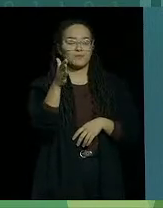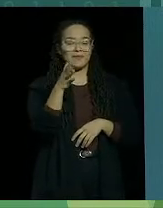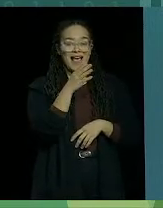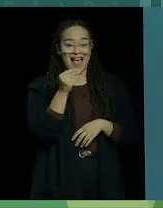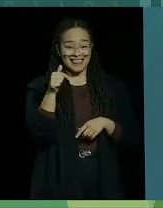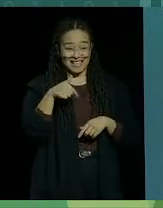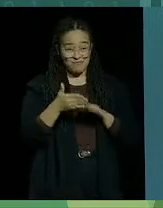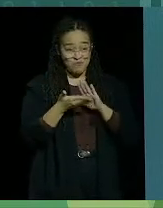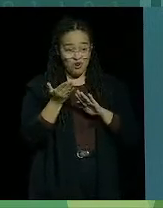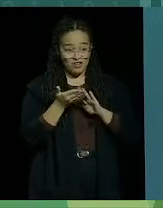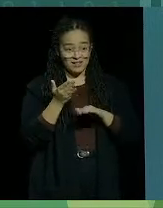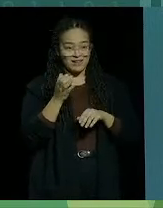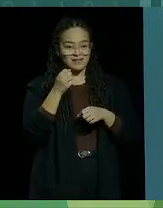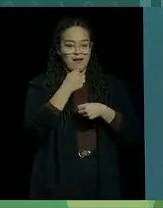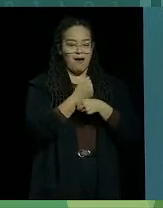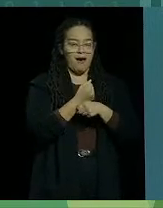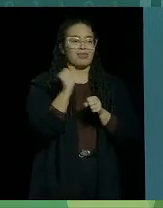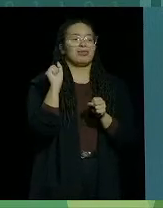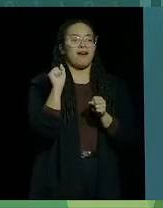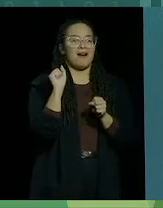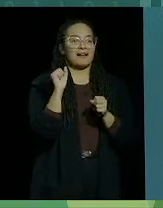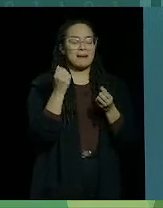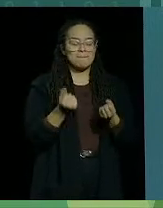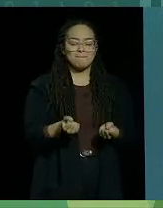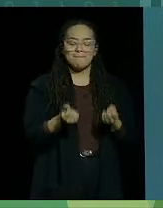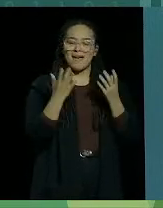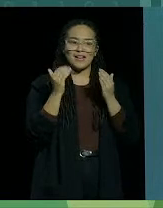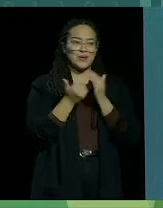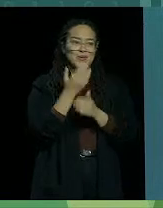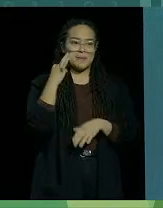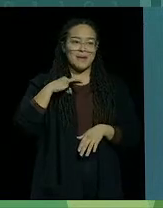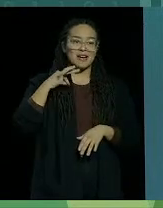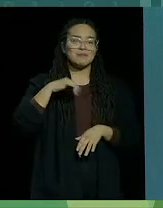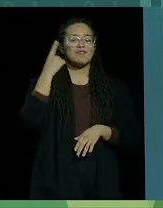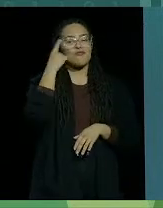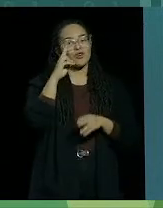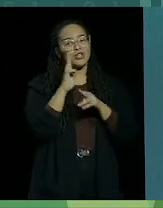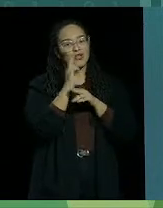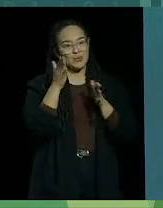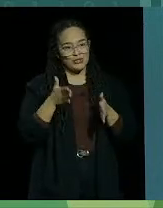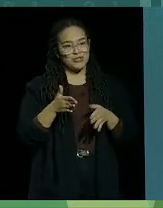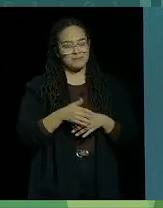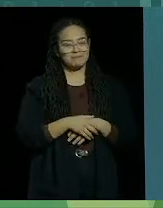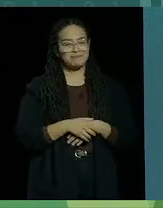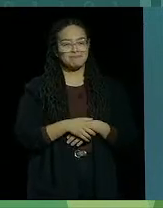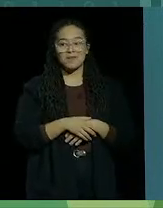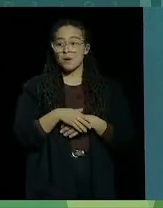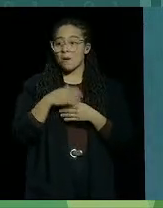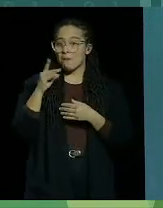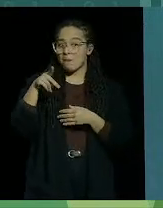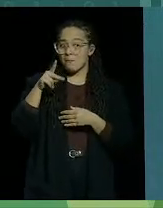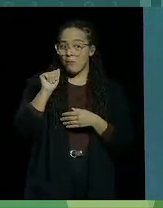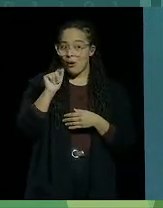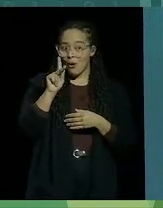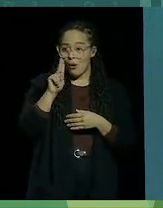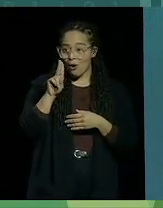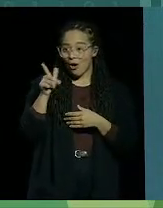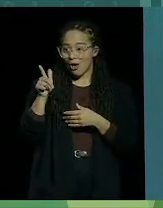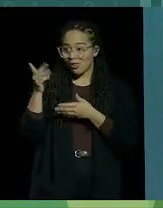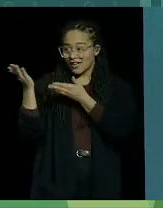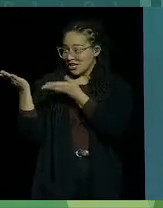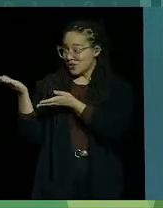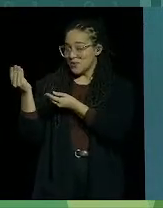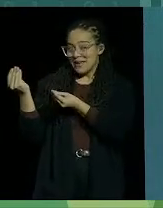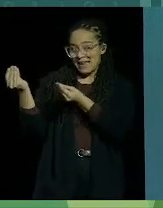in this process, unlocking many new benefits for their users. Paul, why don't you give us